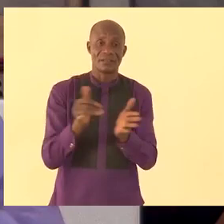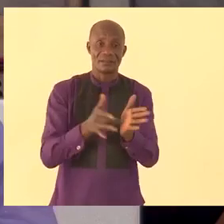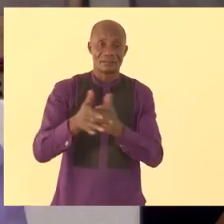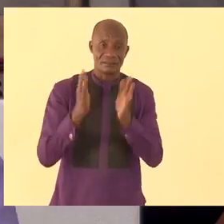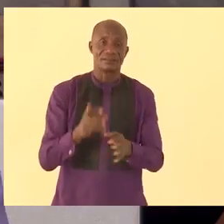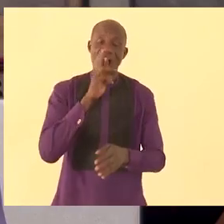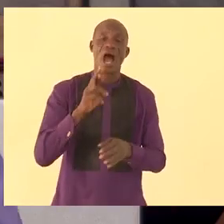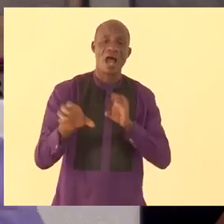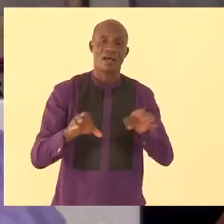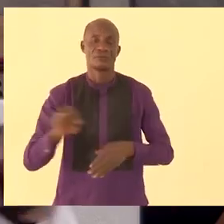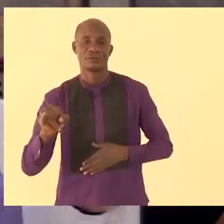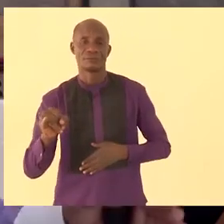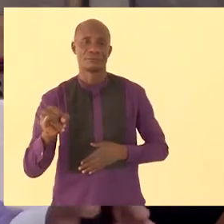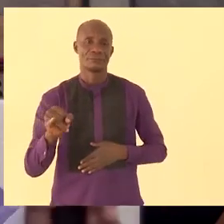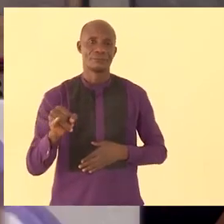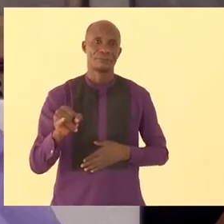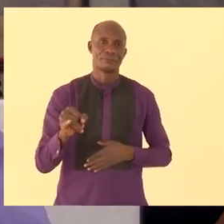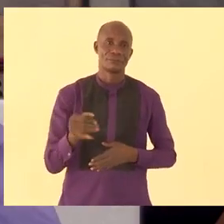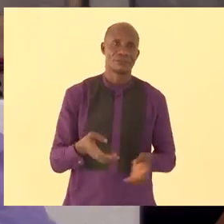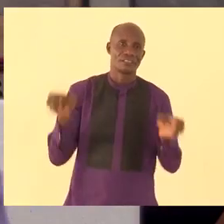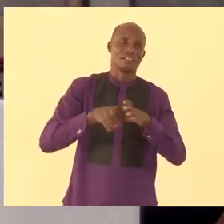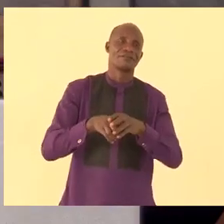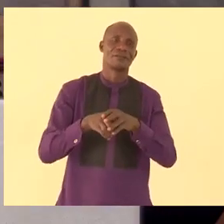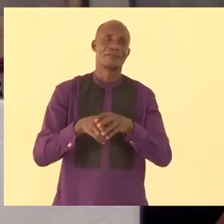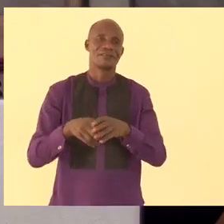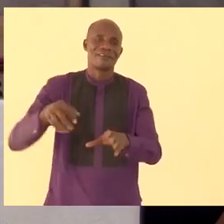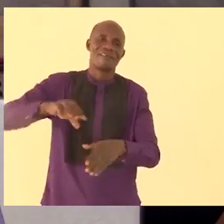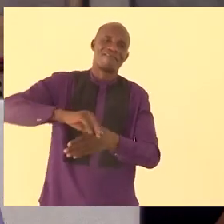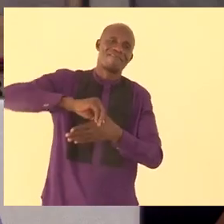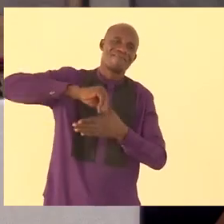doing, including Suya nights.